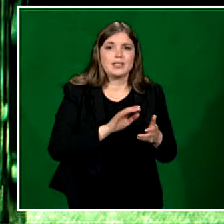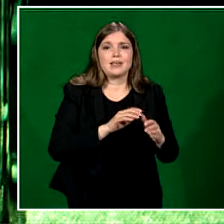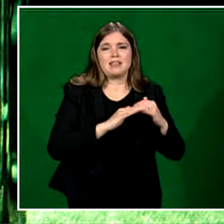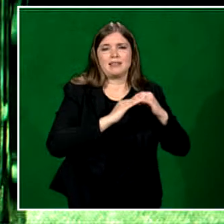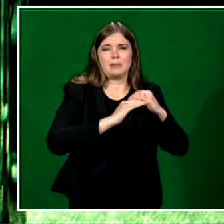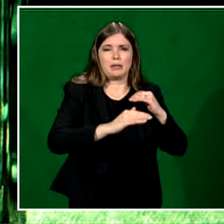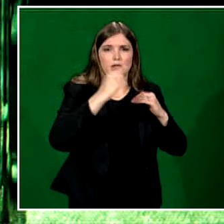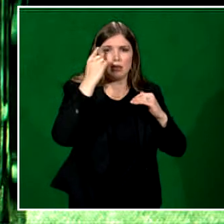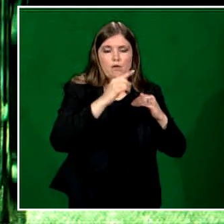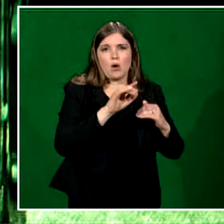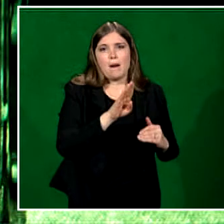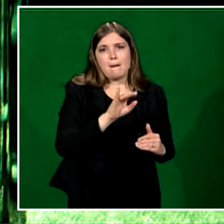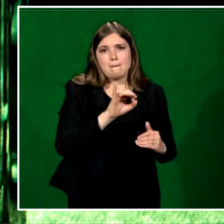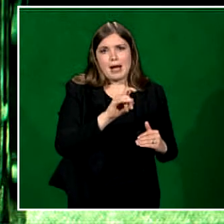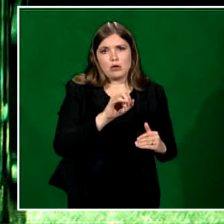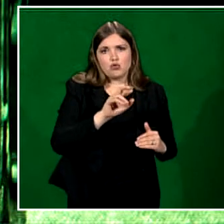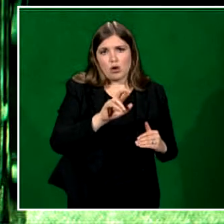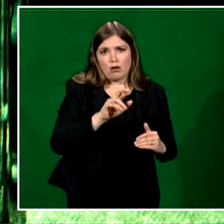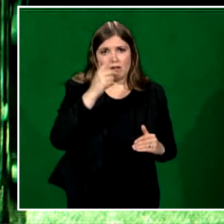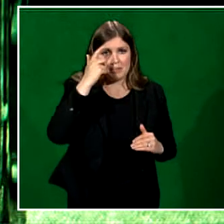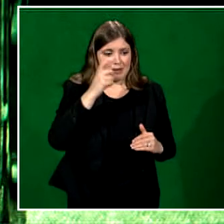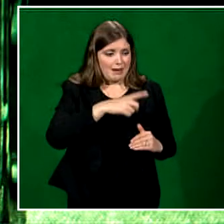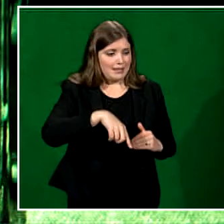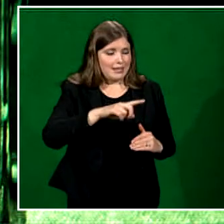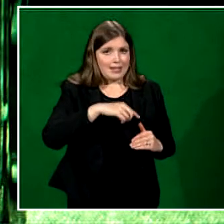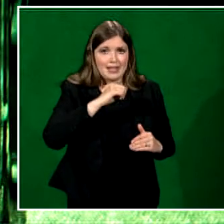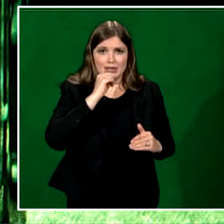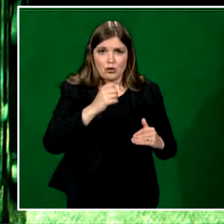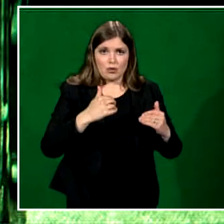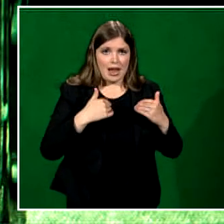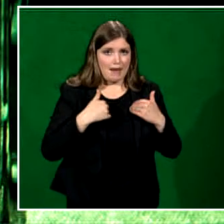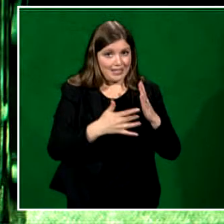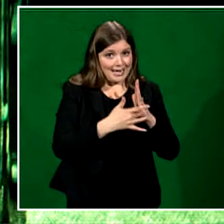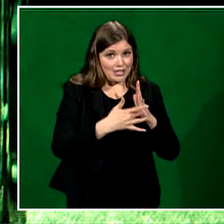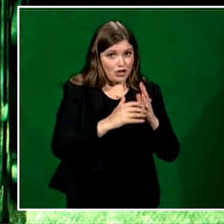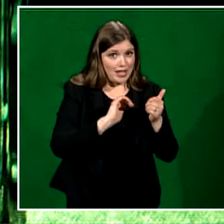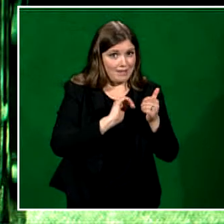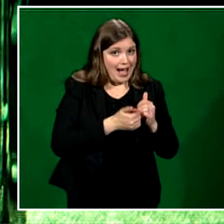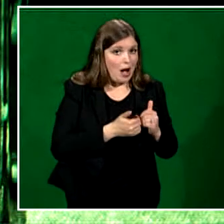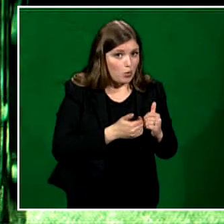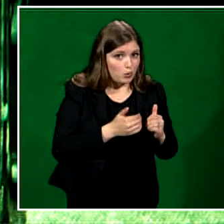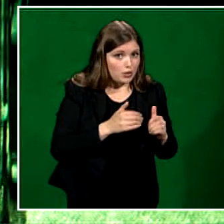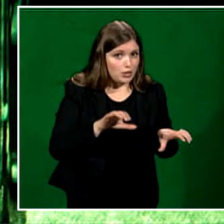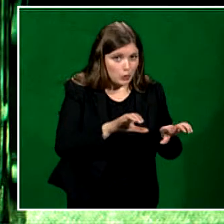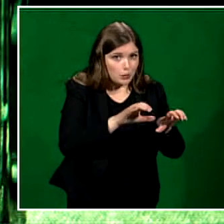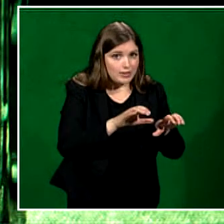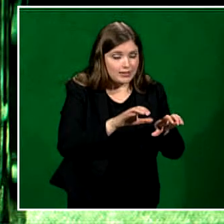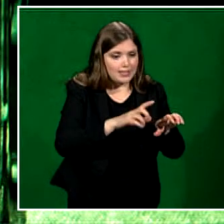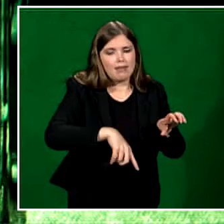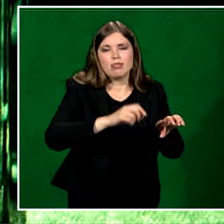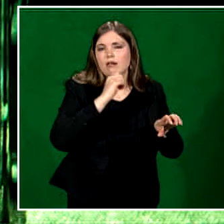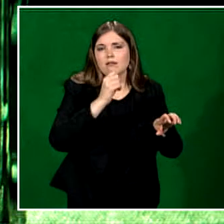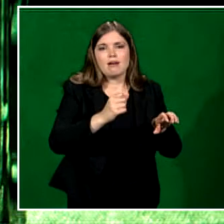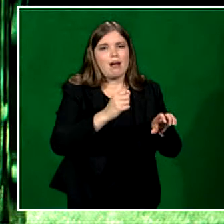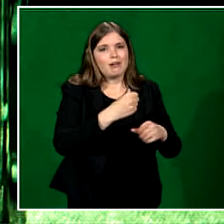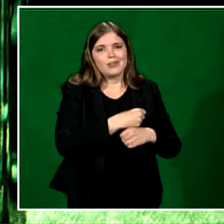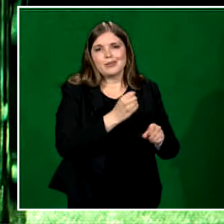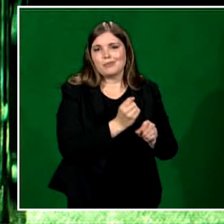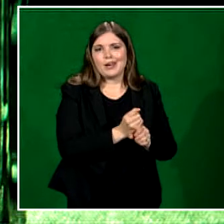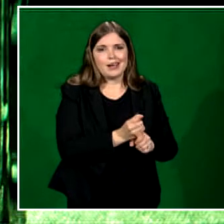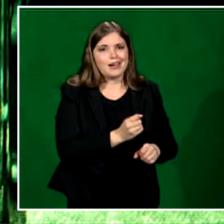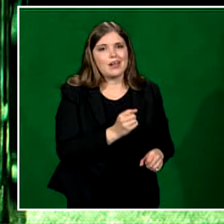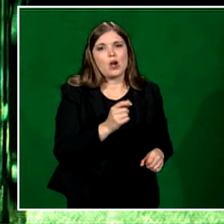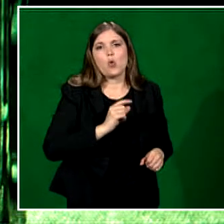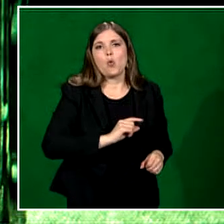the biochar. And because they don't have the technical know-how to do that, they will not produce quality biochar that